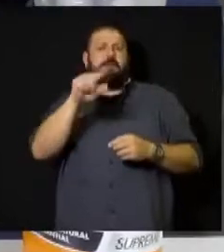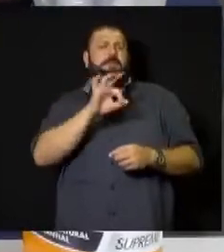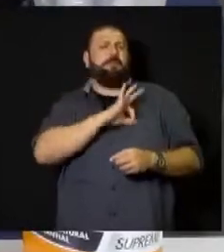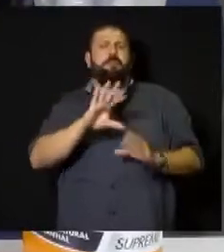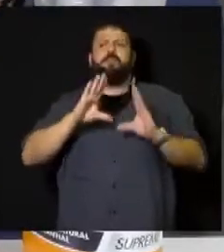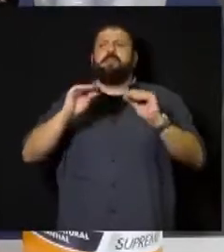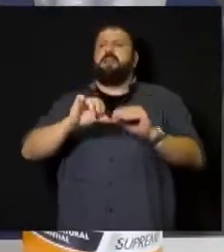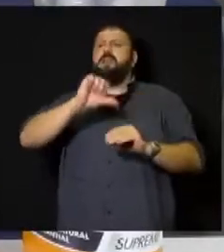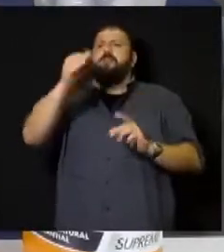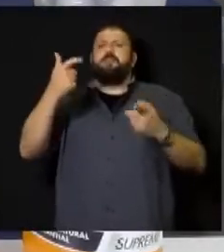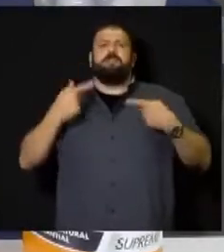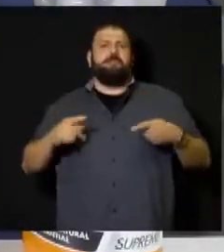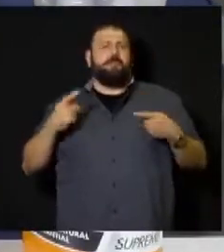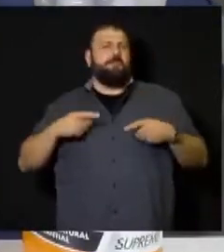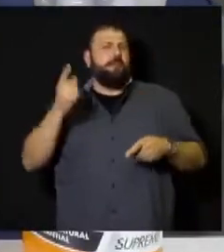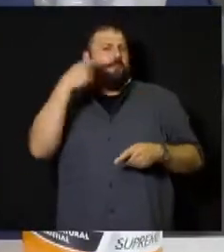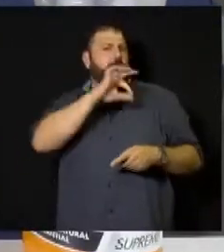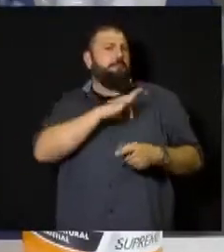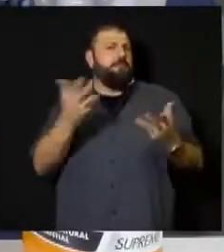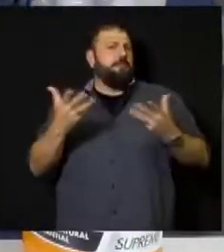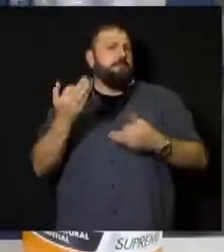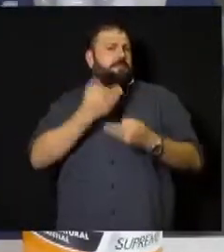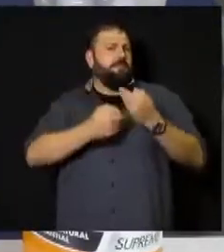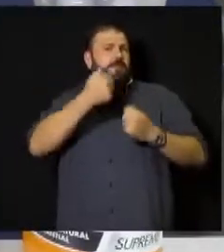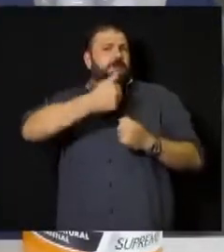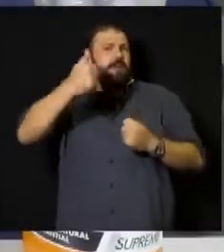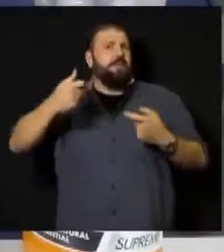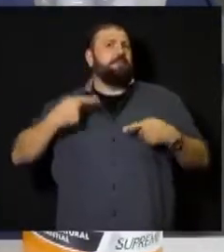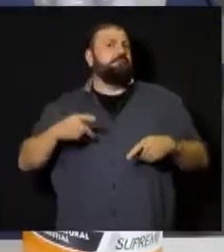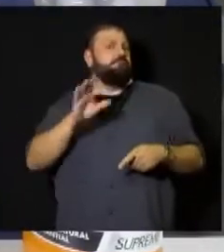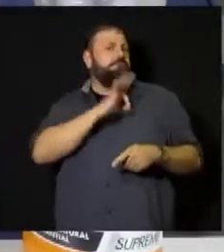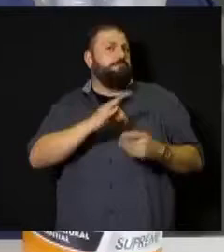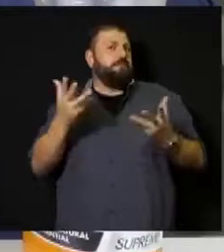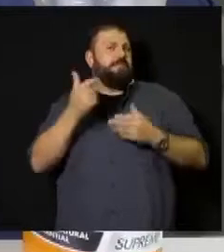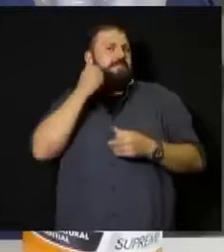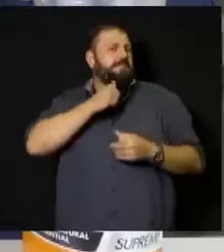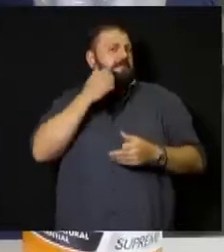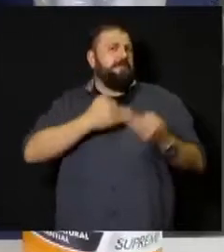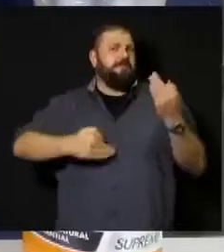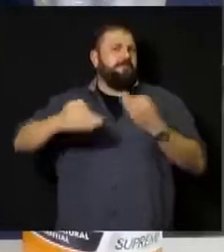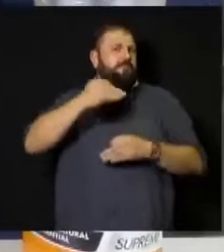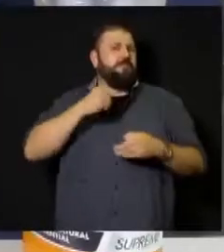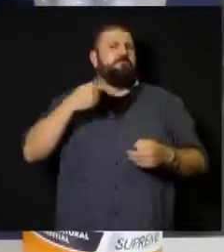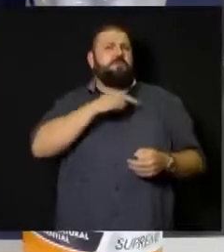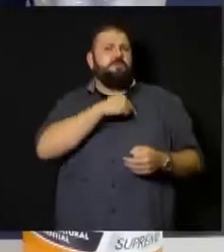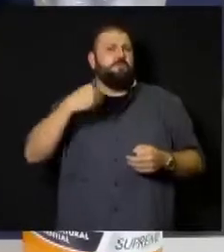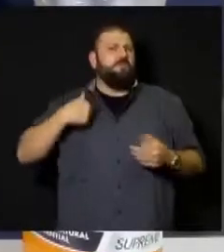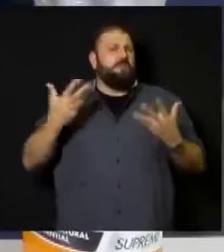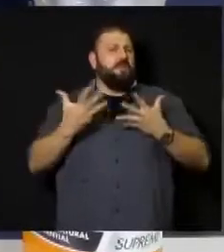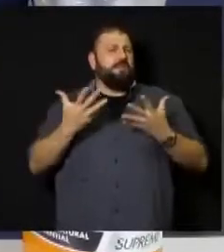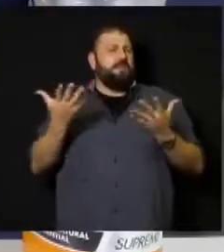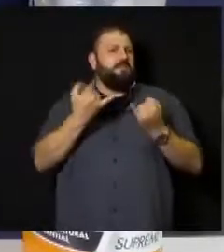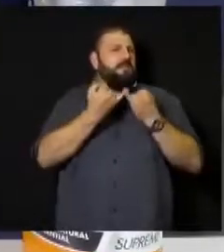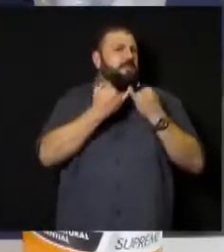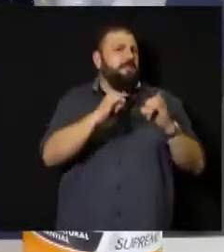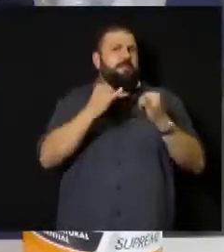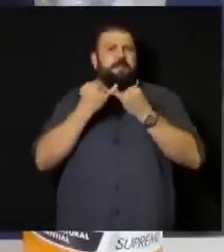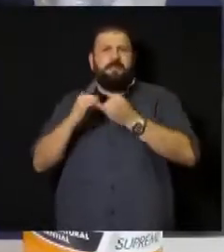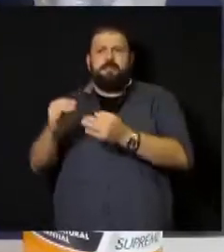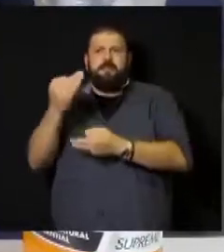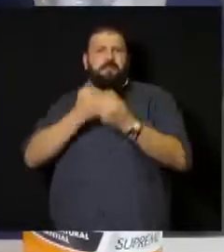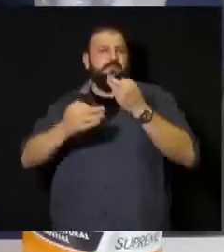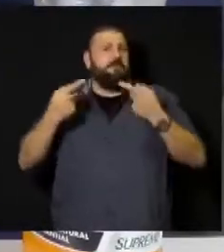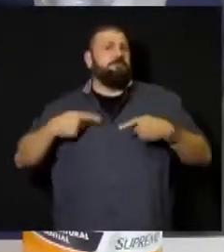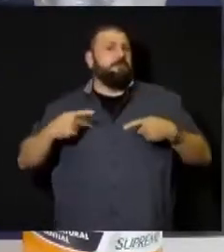also teach our distributors what they need to do with each of these people. Something that we do is we try to be